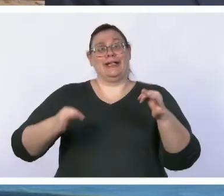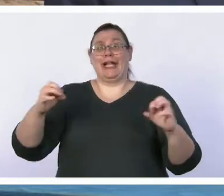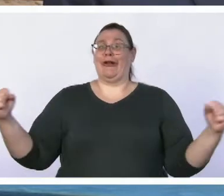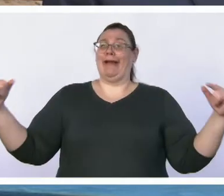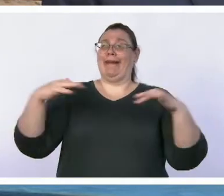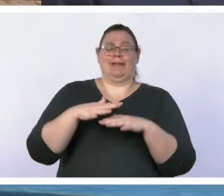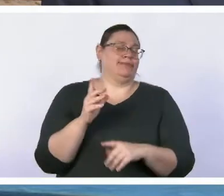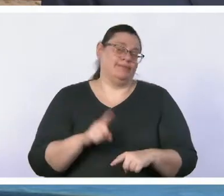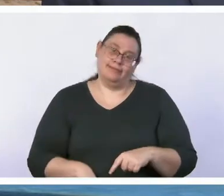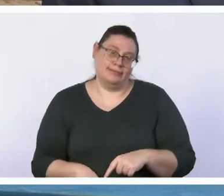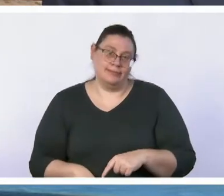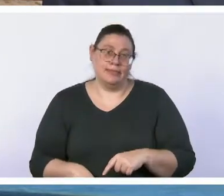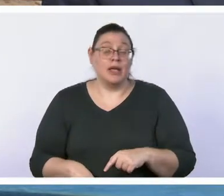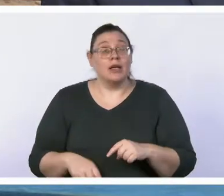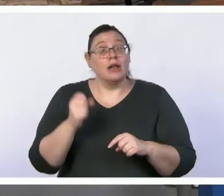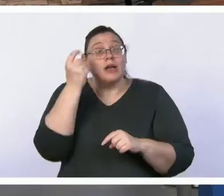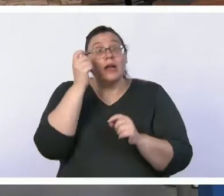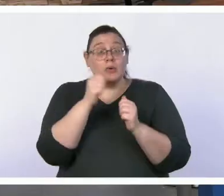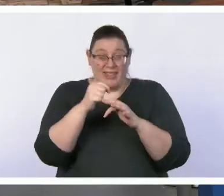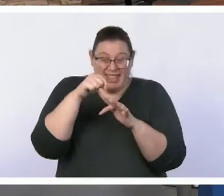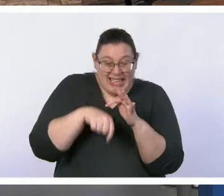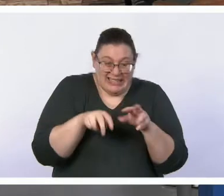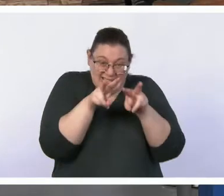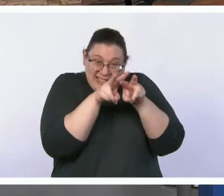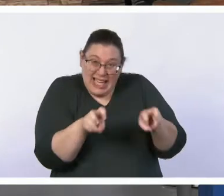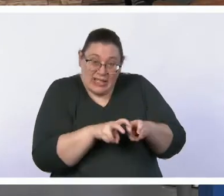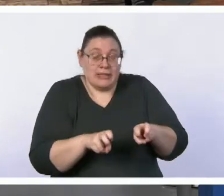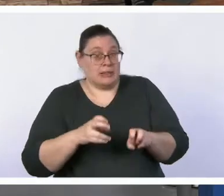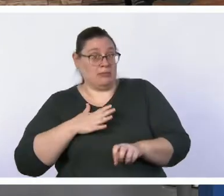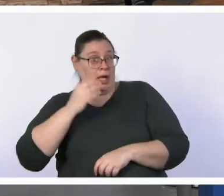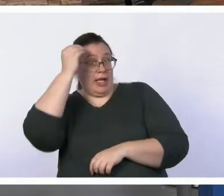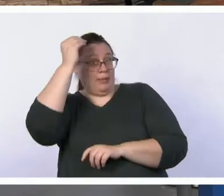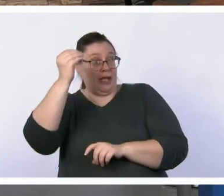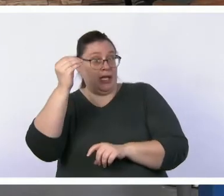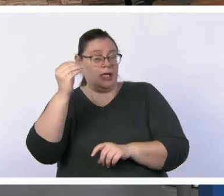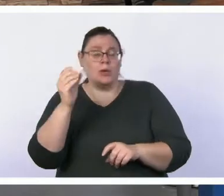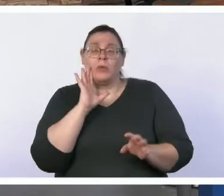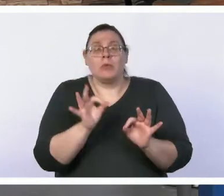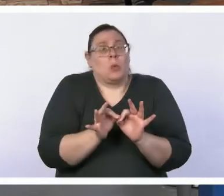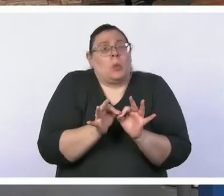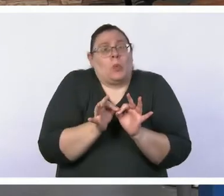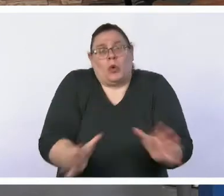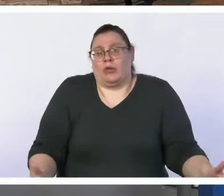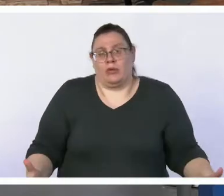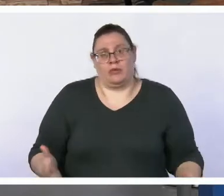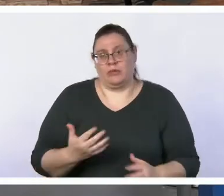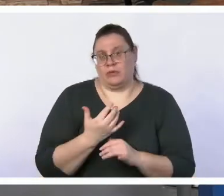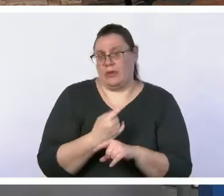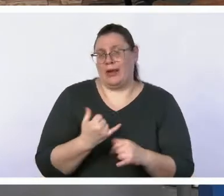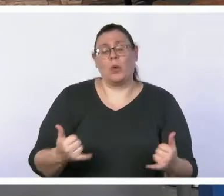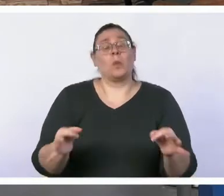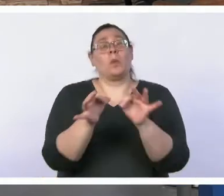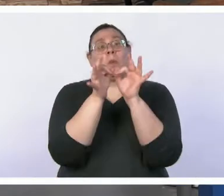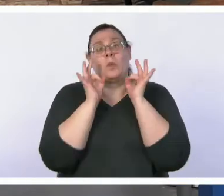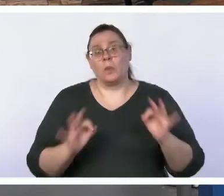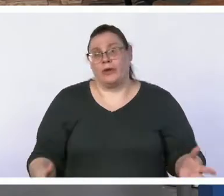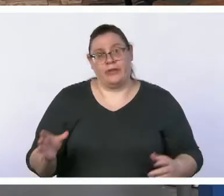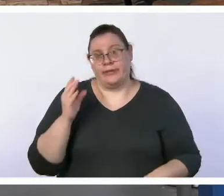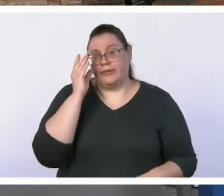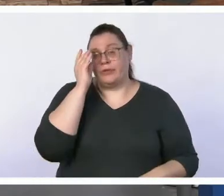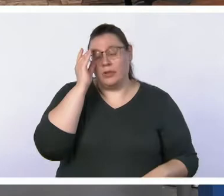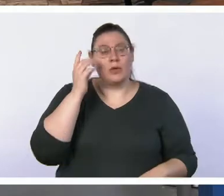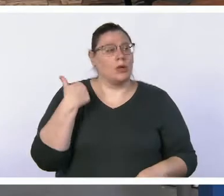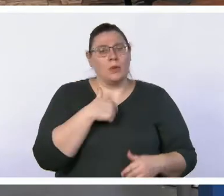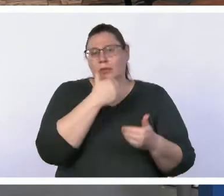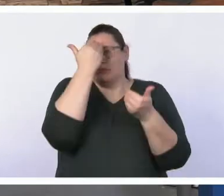that in-depth analysis, in my view, would be fruitless right now because we don't have